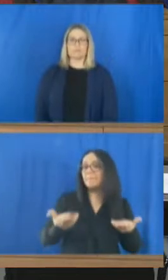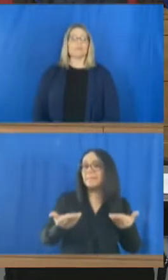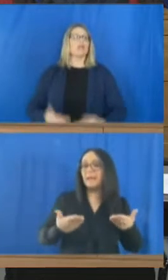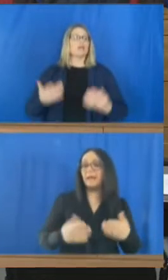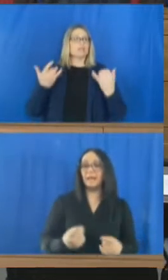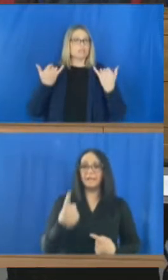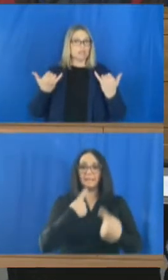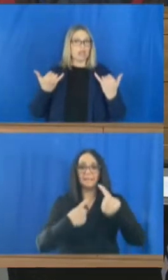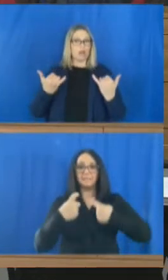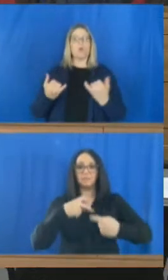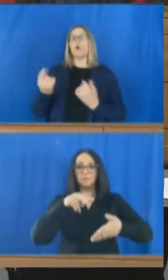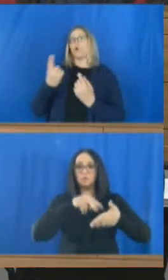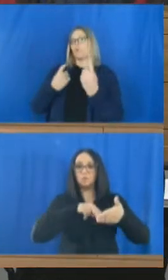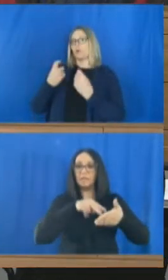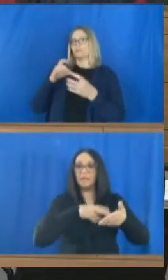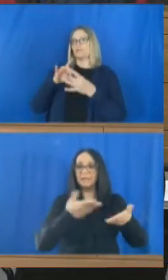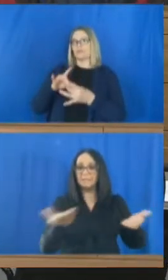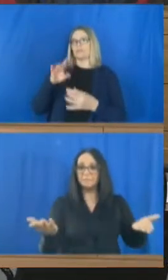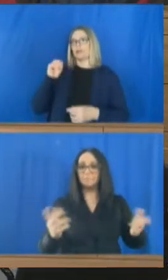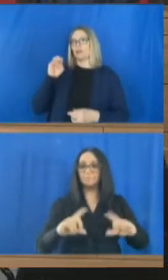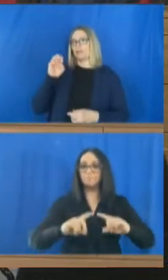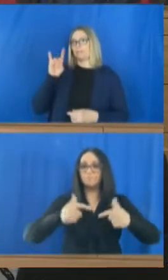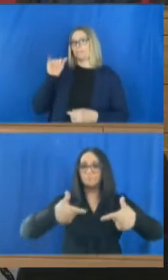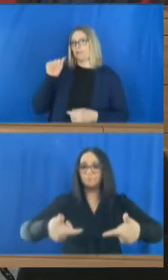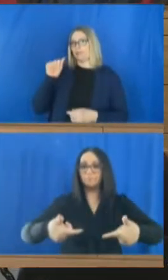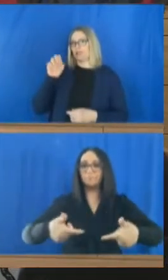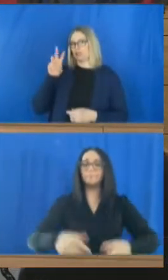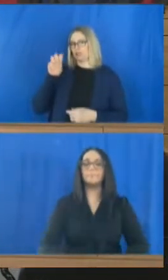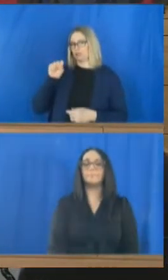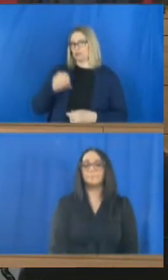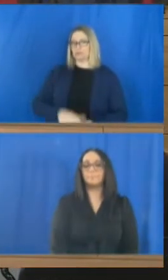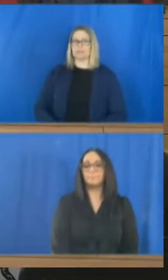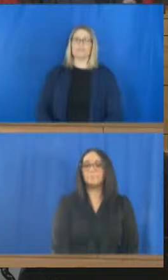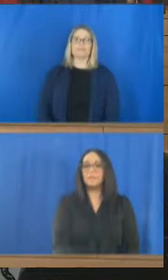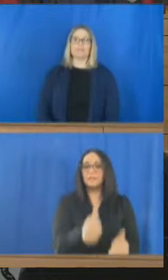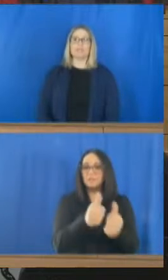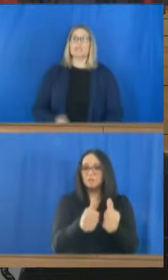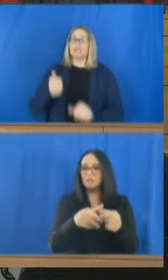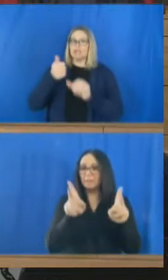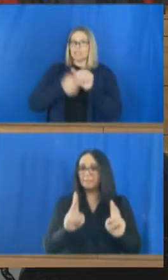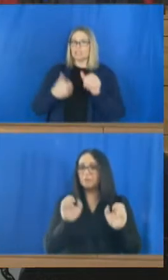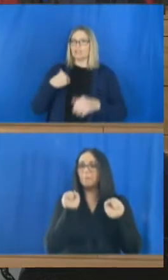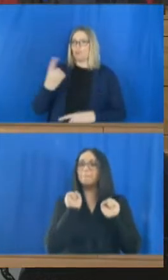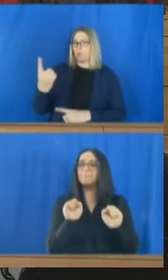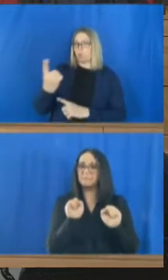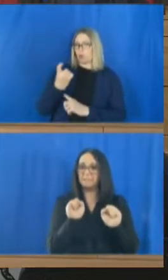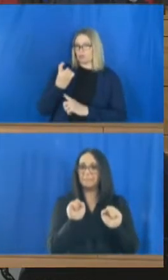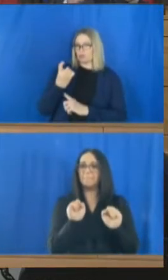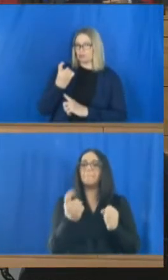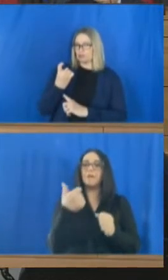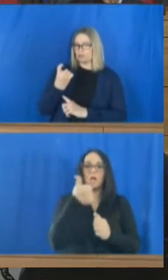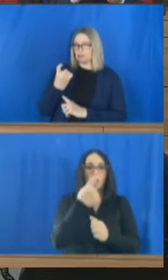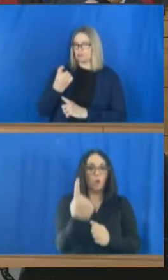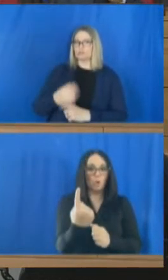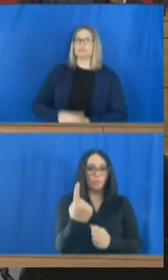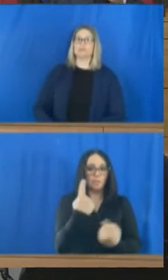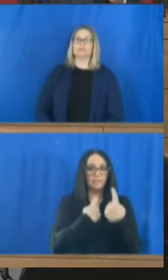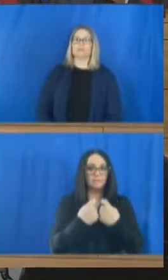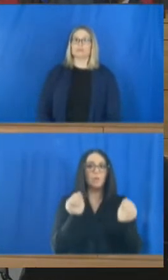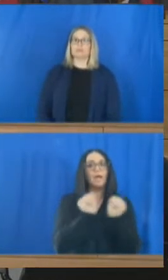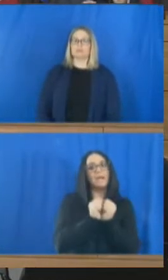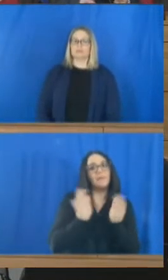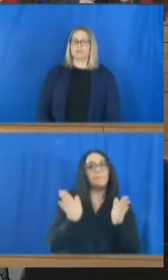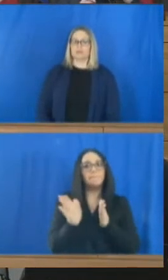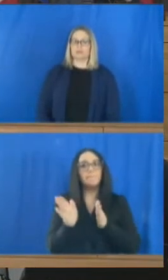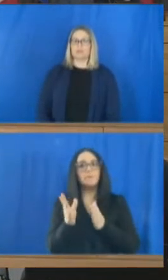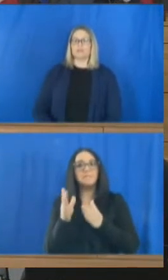your question in the official language of your choice. Nous allons maintenant procéder aux questions des journalistes. Vous